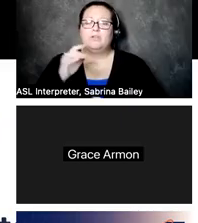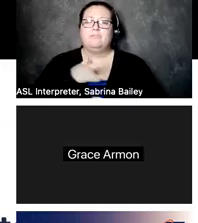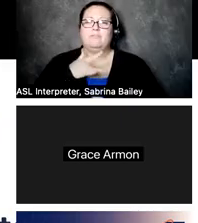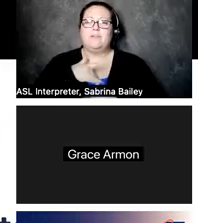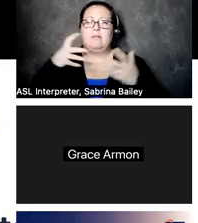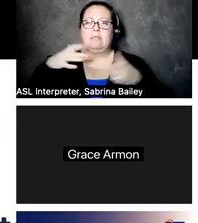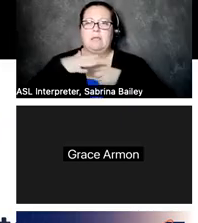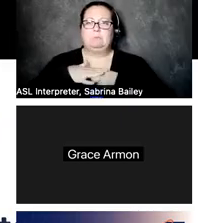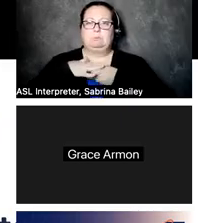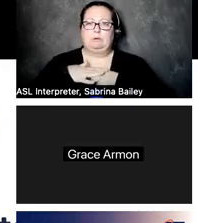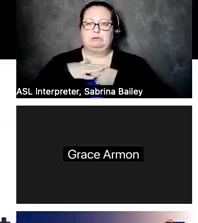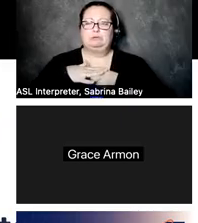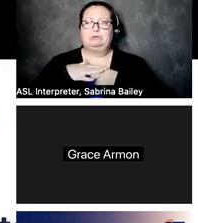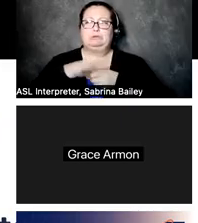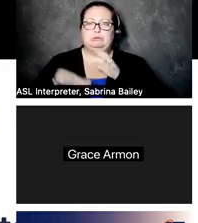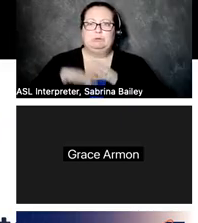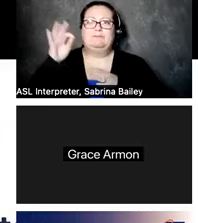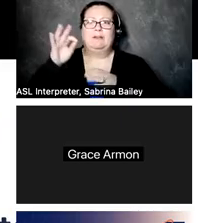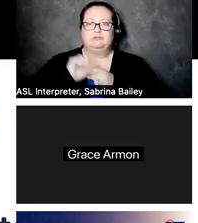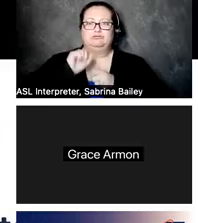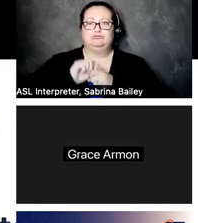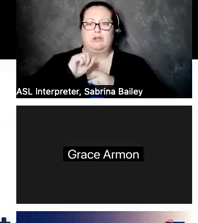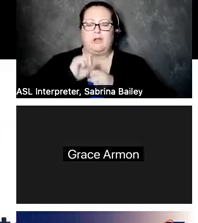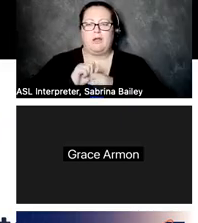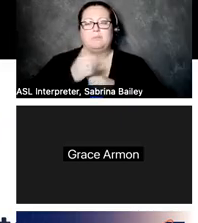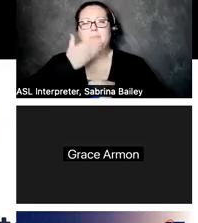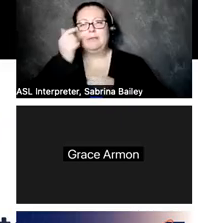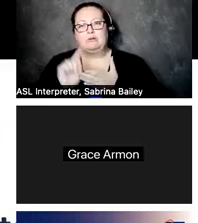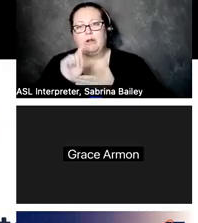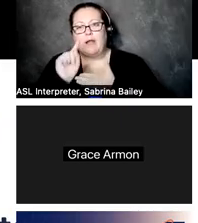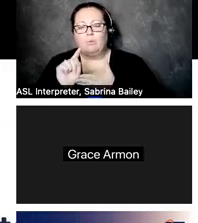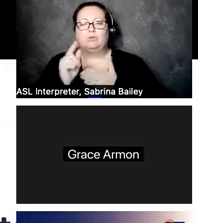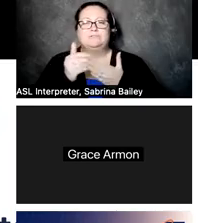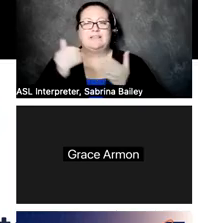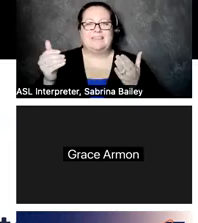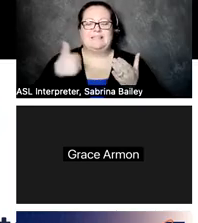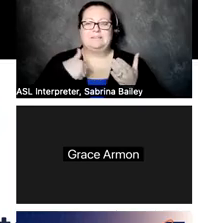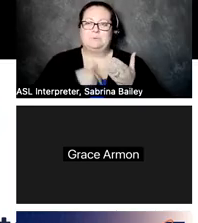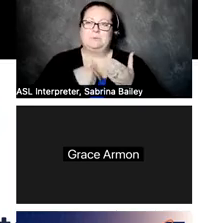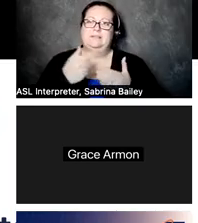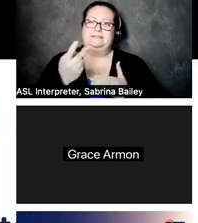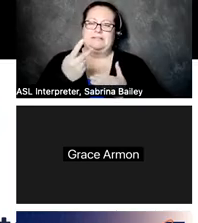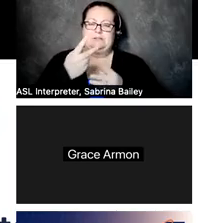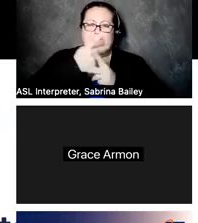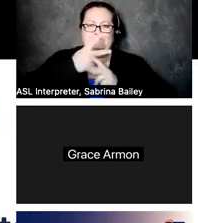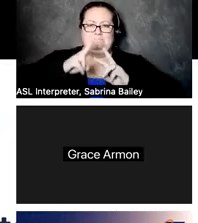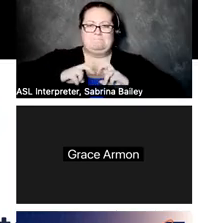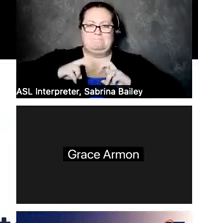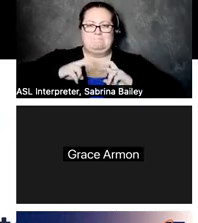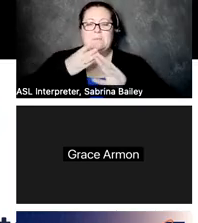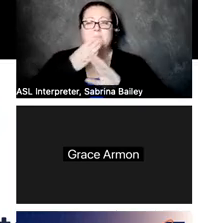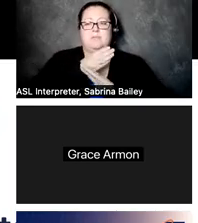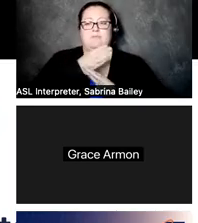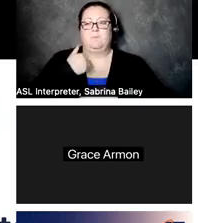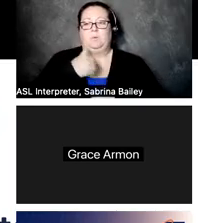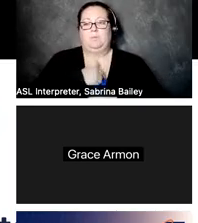him to find a job with better hours and things like that. So we had to work through a lot of that before we can get